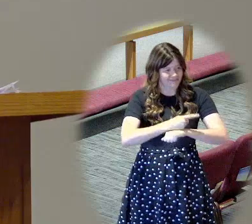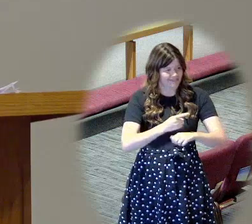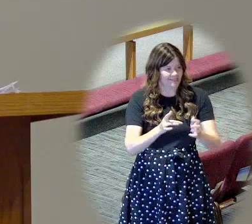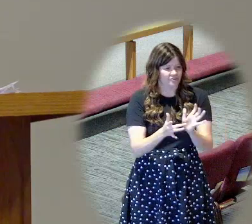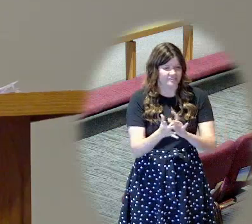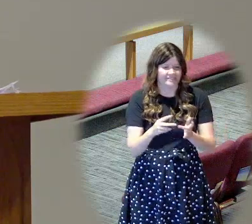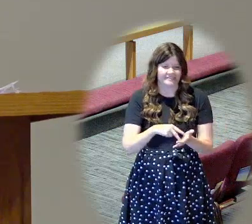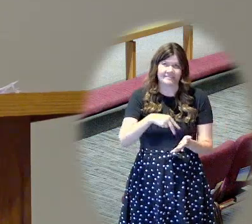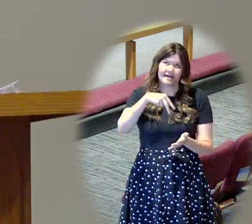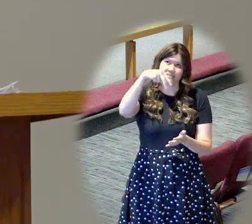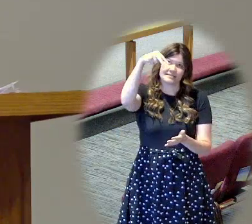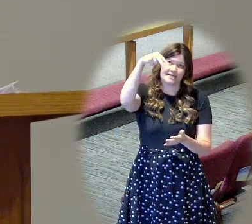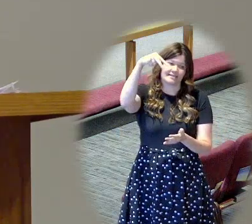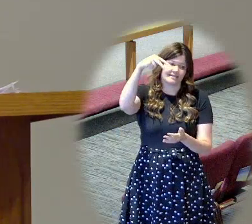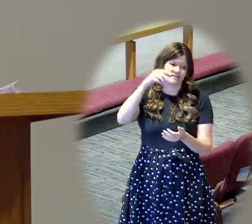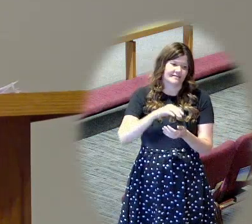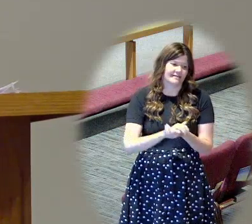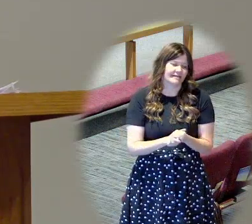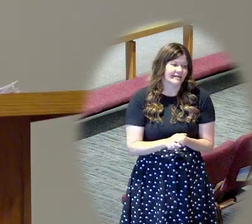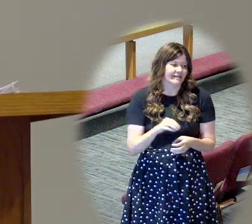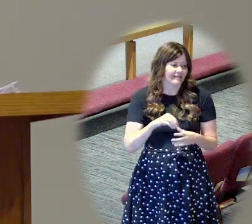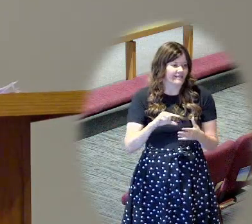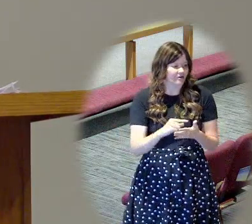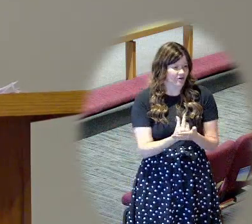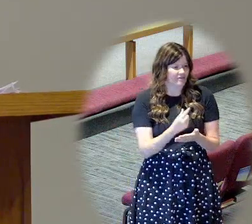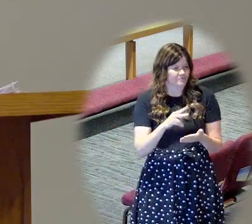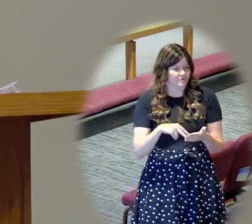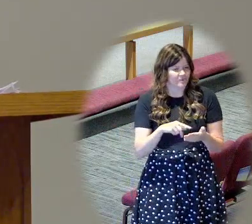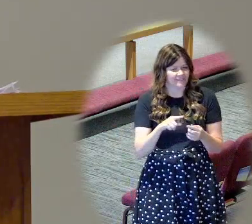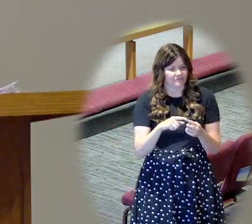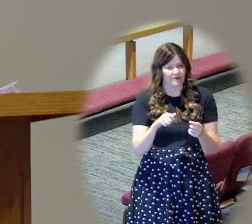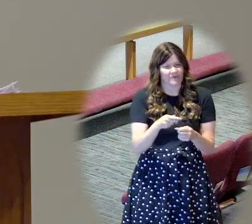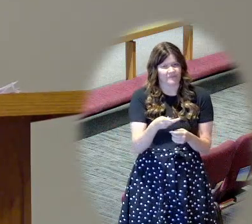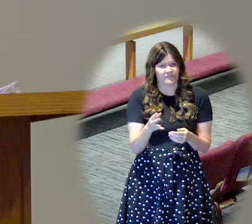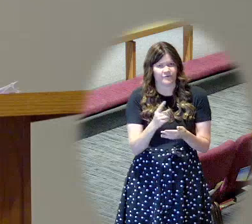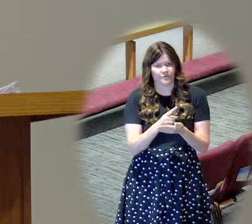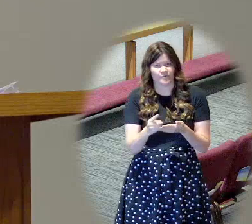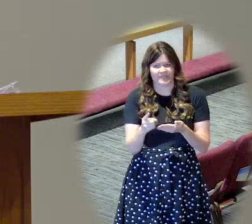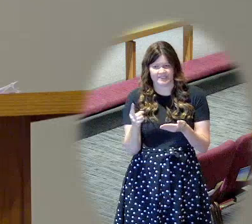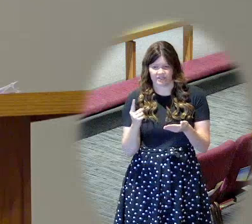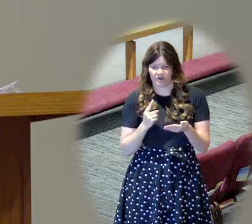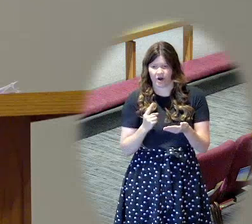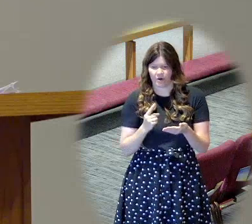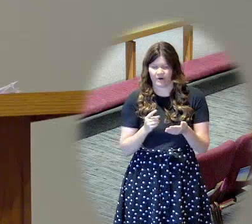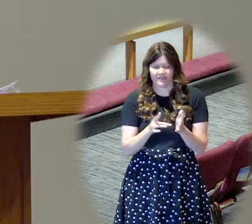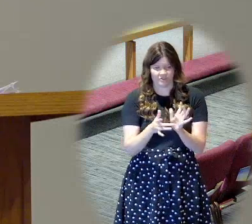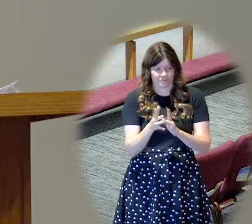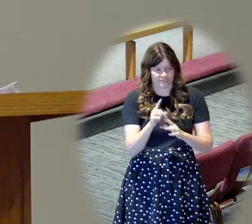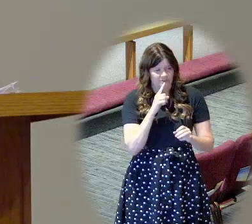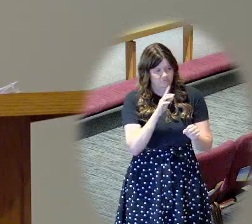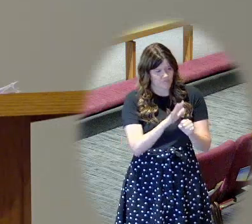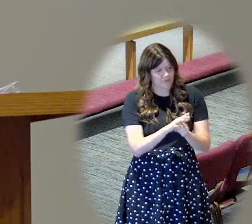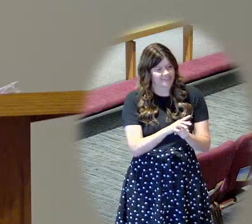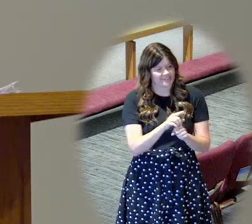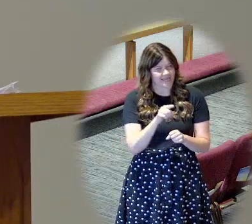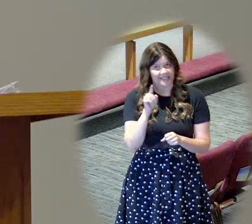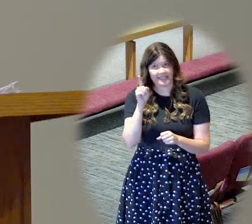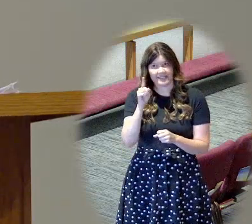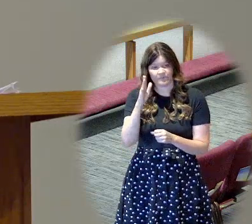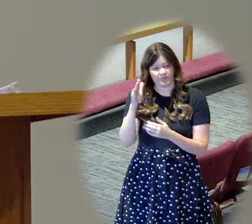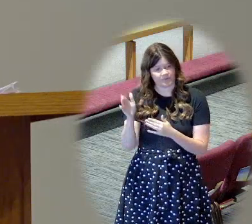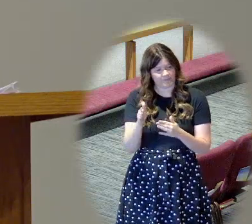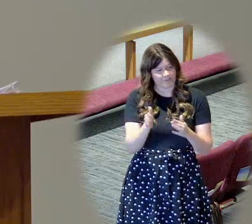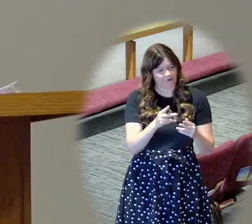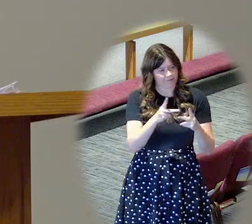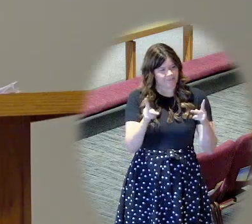ascension. In our gospel from just a couple of weeks ago, our Lord promised that he was going to prepare a place